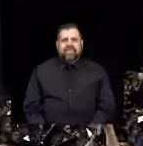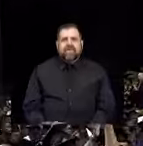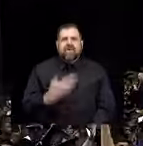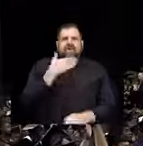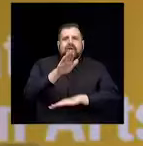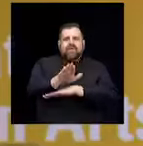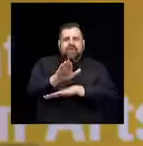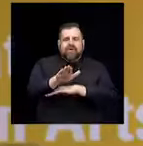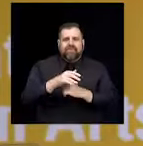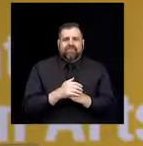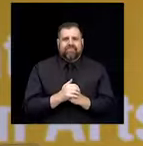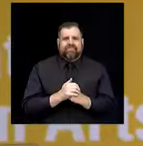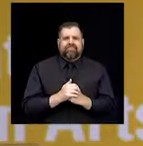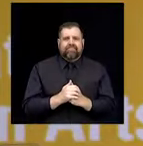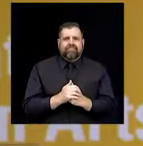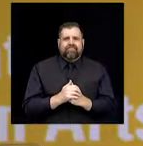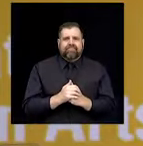Good afternoon.